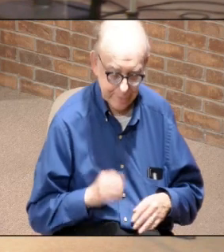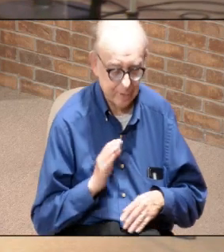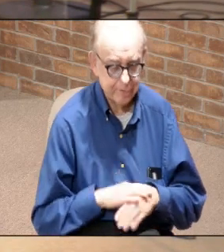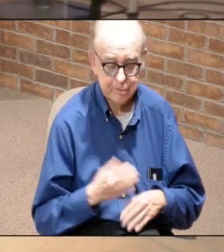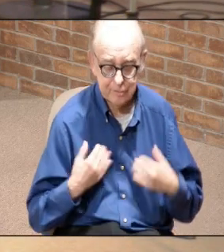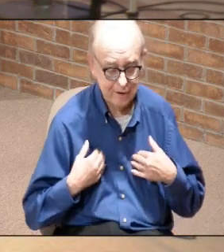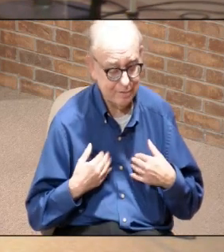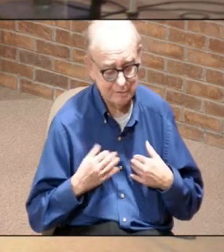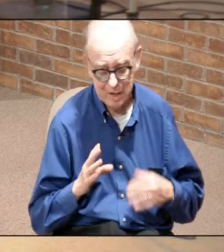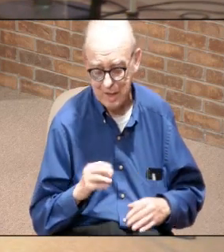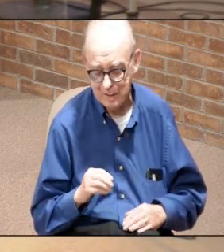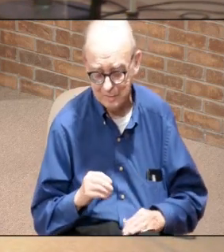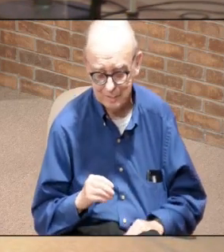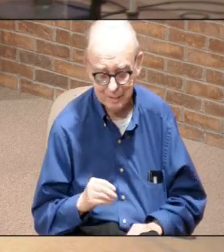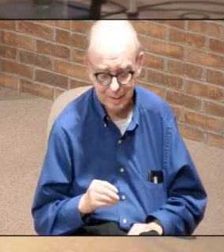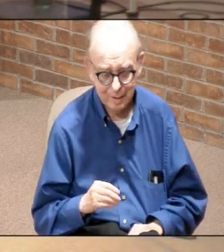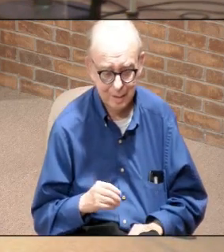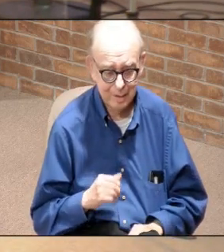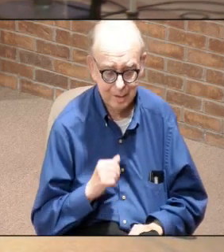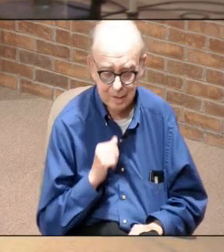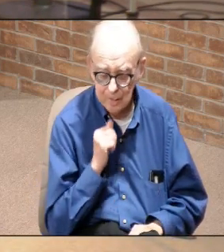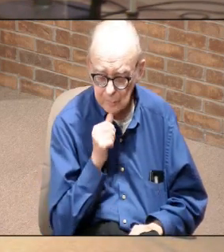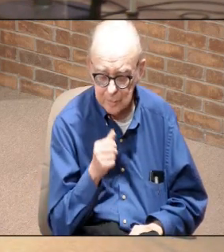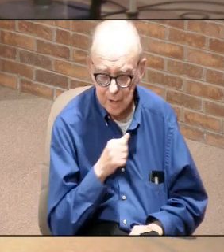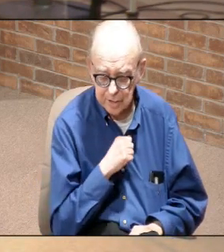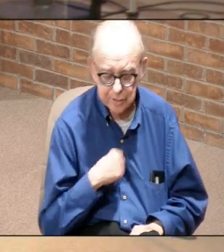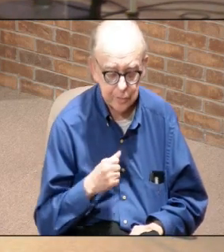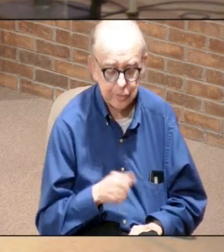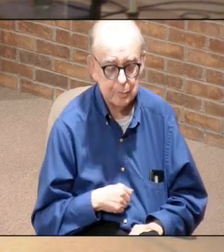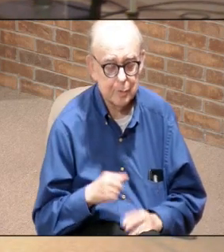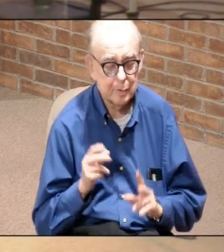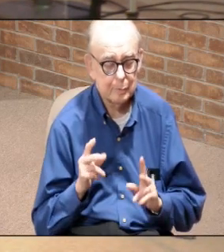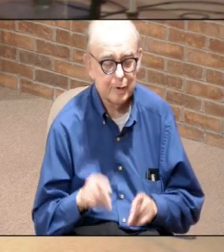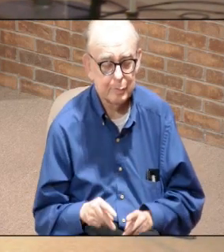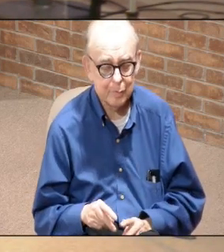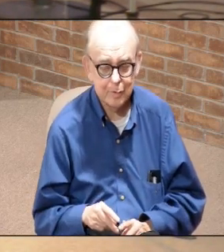isn't. We're not superhuman.